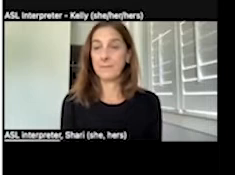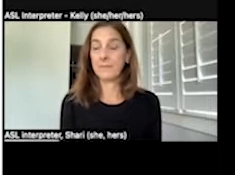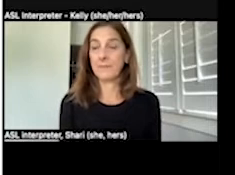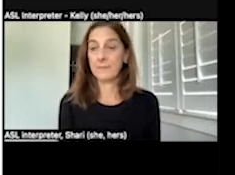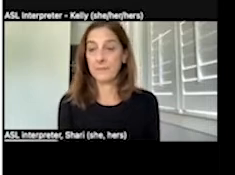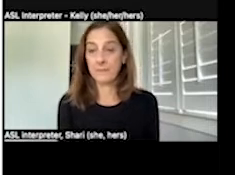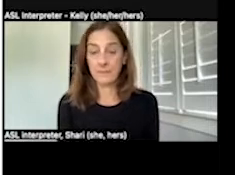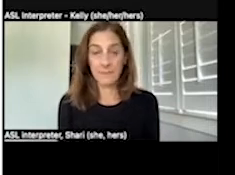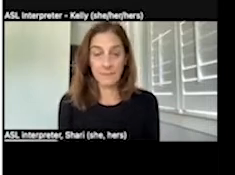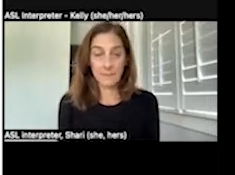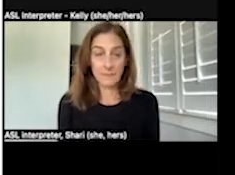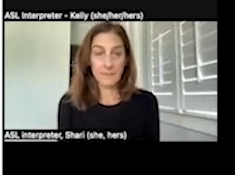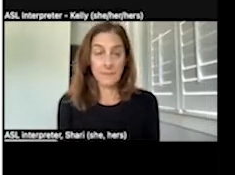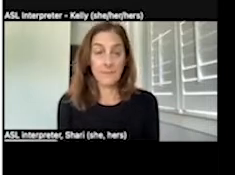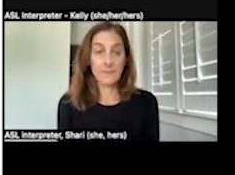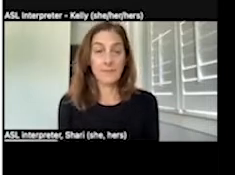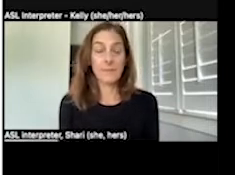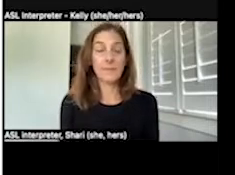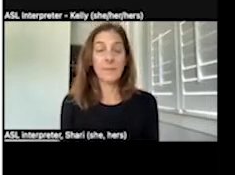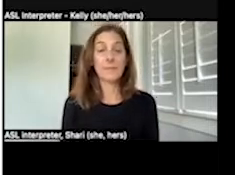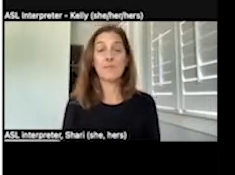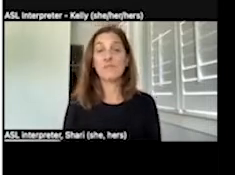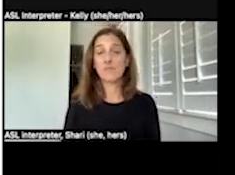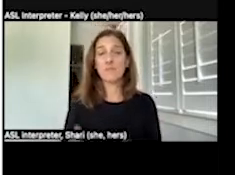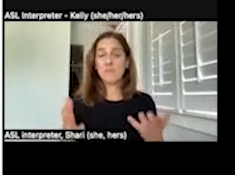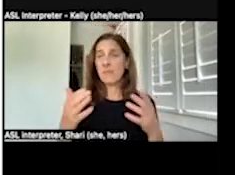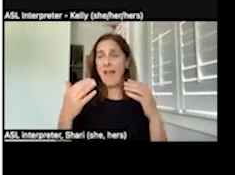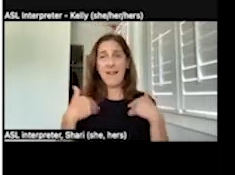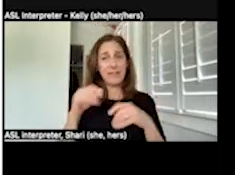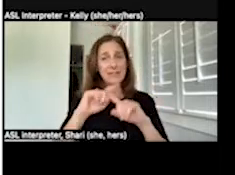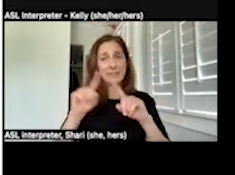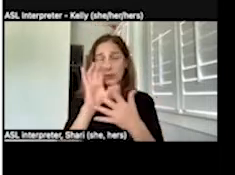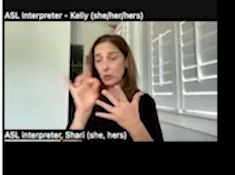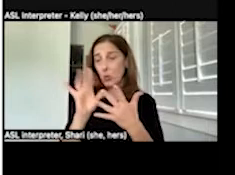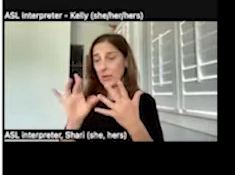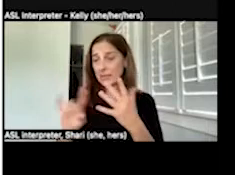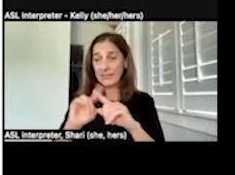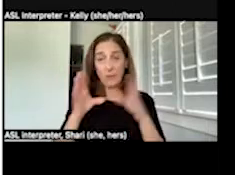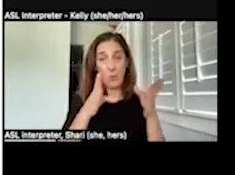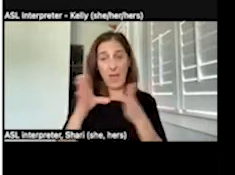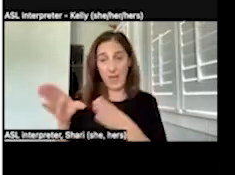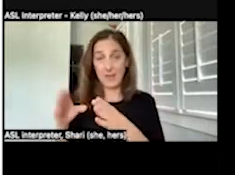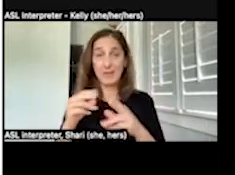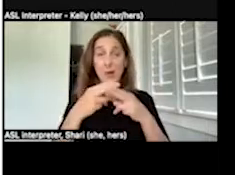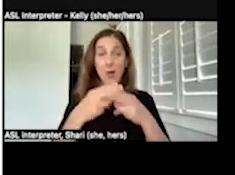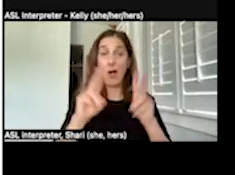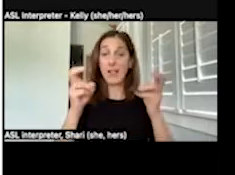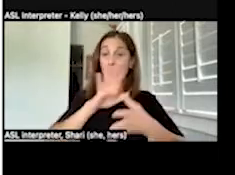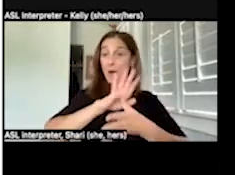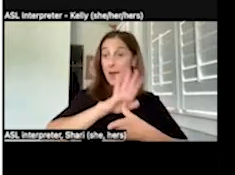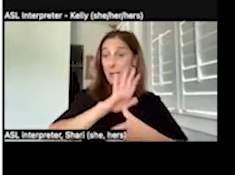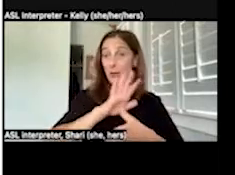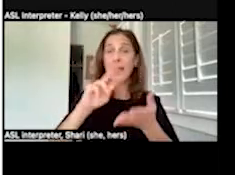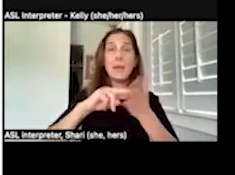So you can have Mass Health as your only coverage, which is what we would call primary, or you can have it